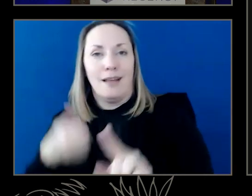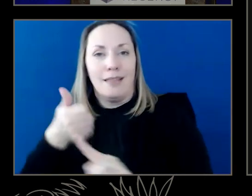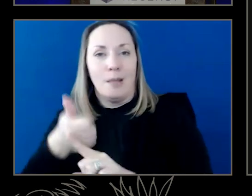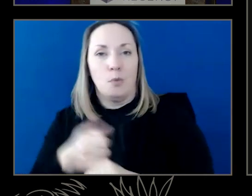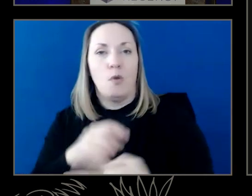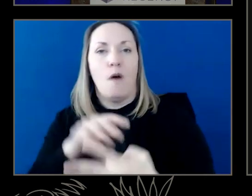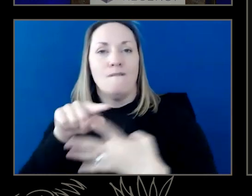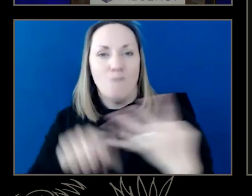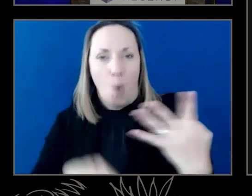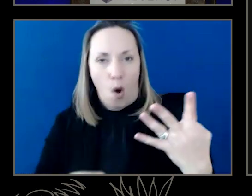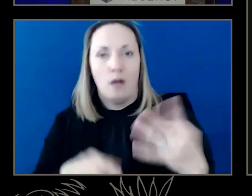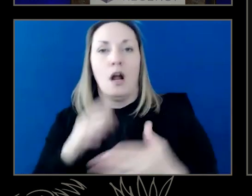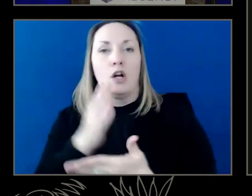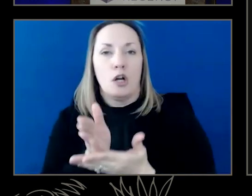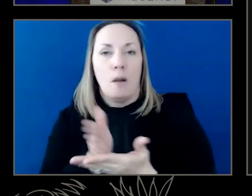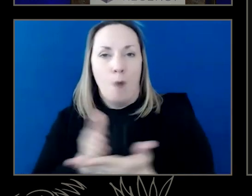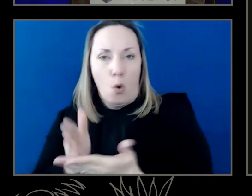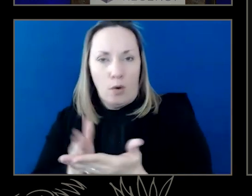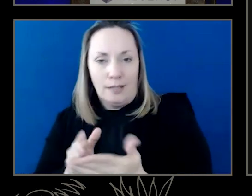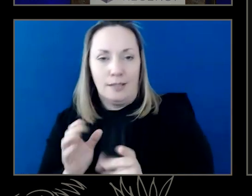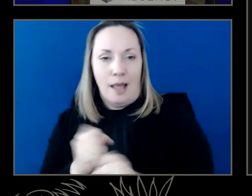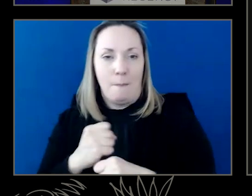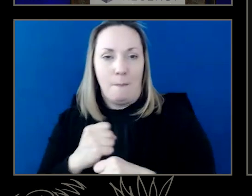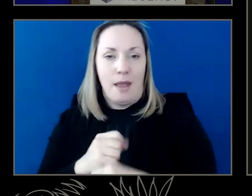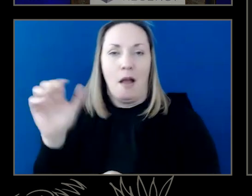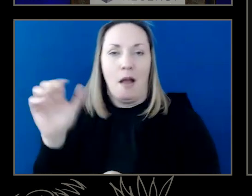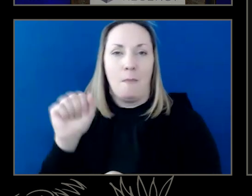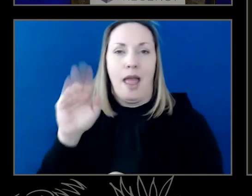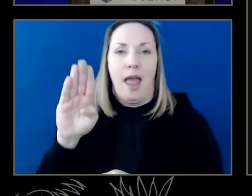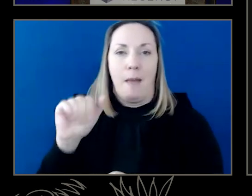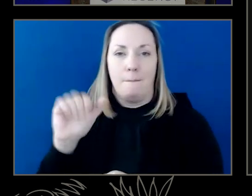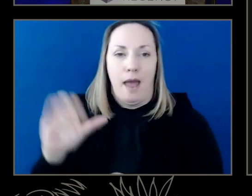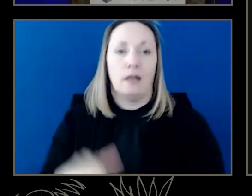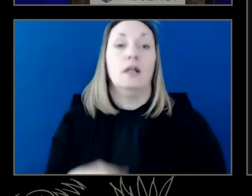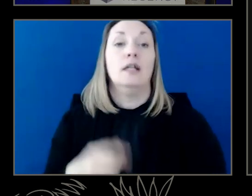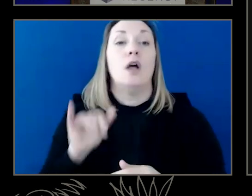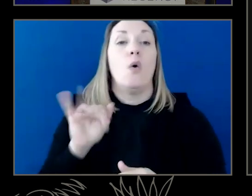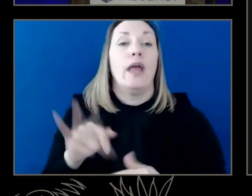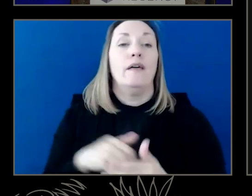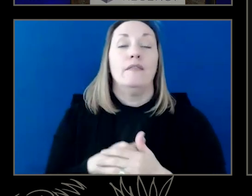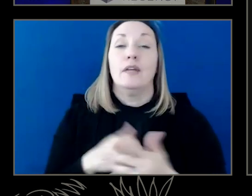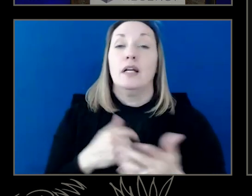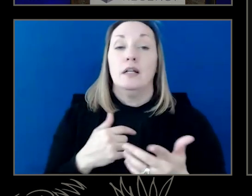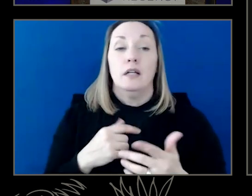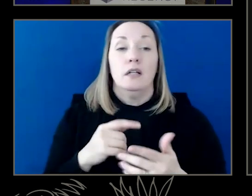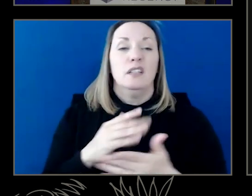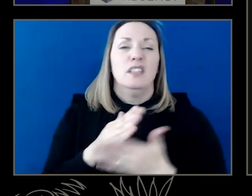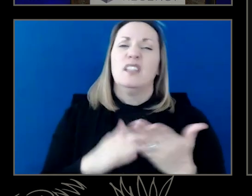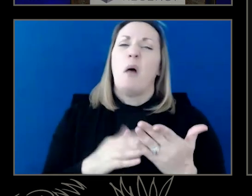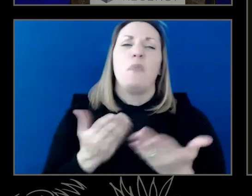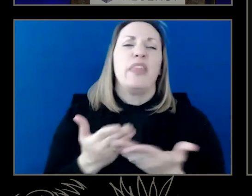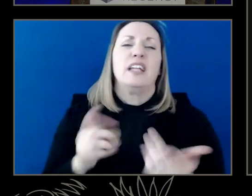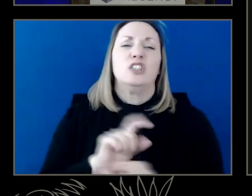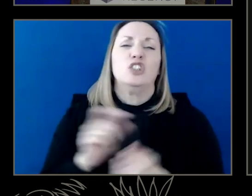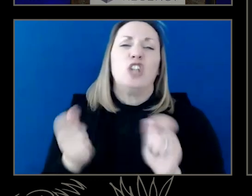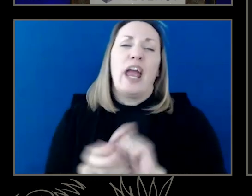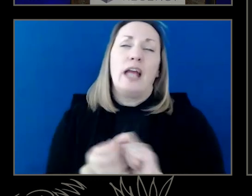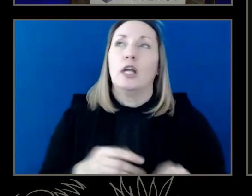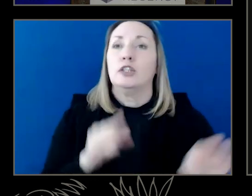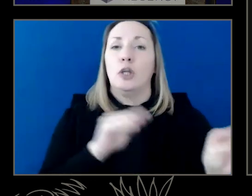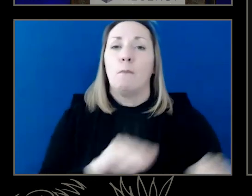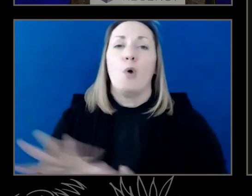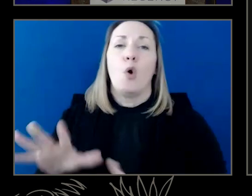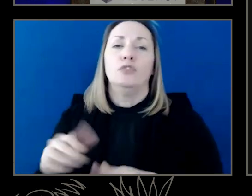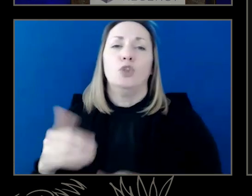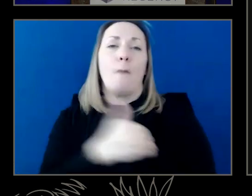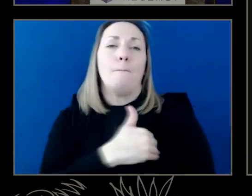core components that make up ABAC. Now, if any of her attributes change, like she moves to the membership department